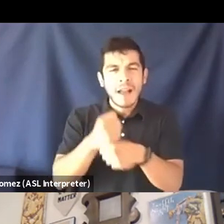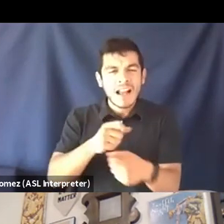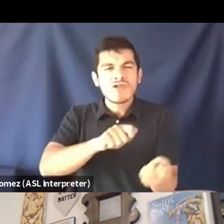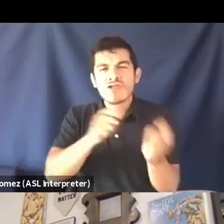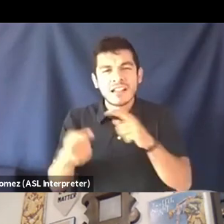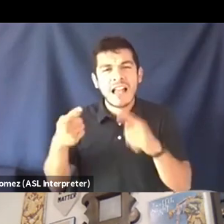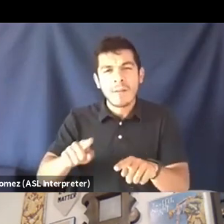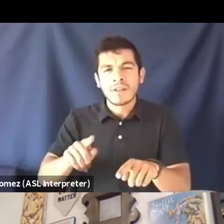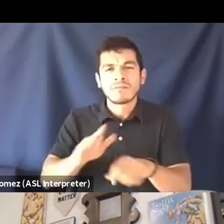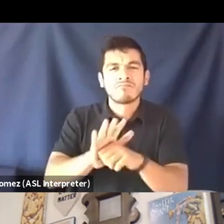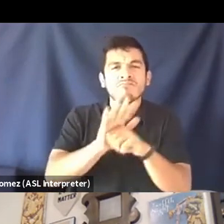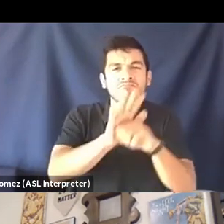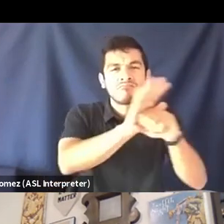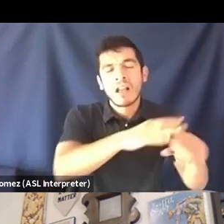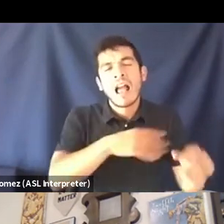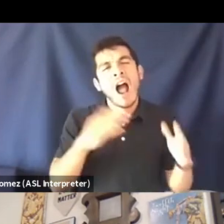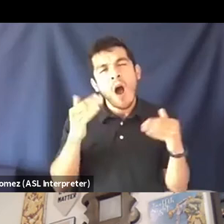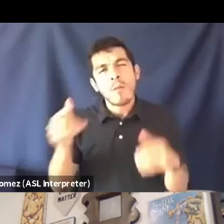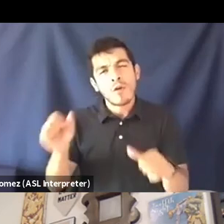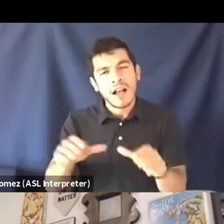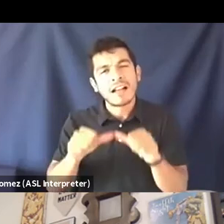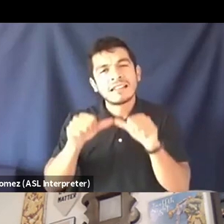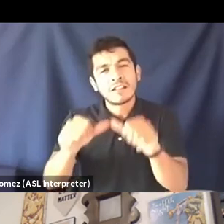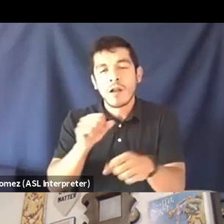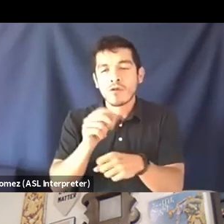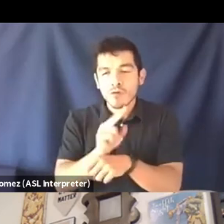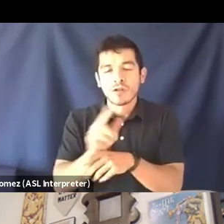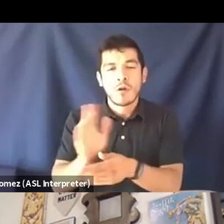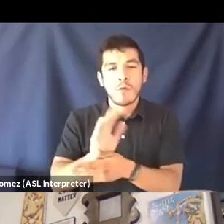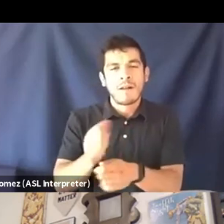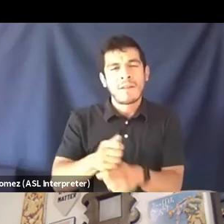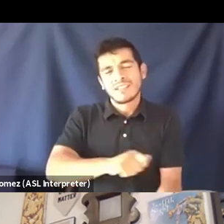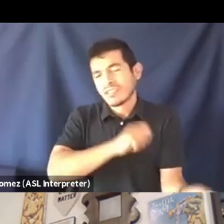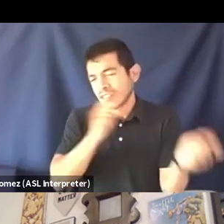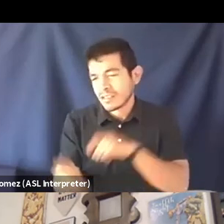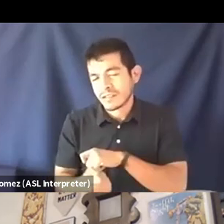hope is that we'll continue to use the film to make that kind of change. We